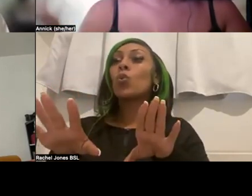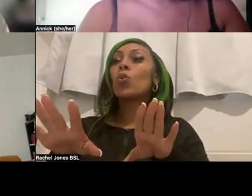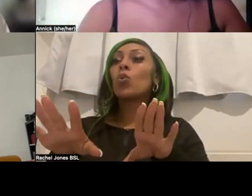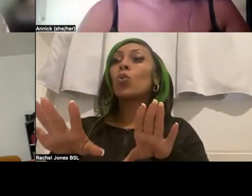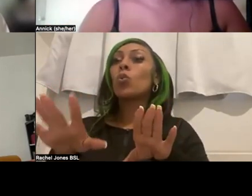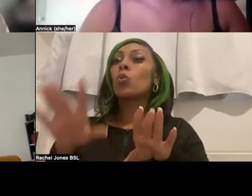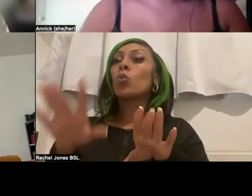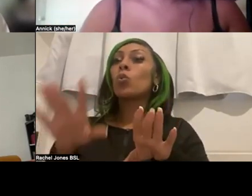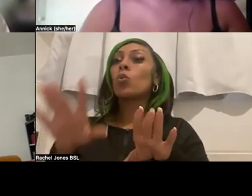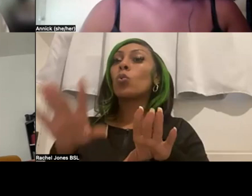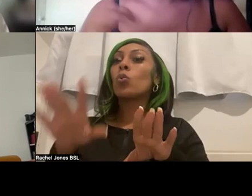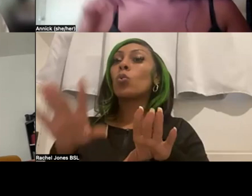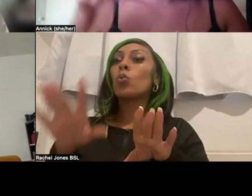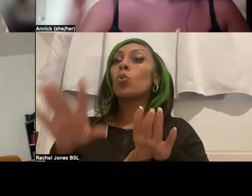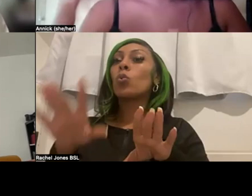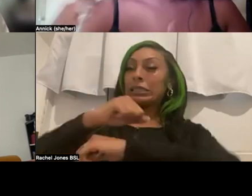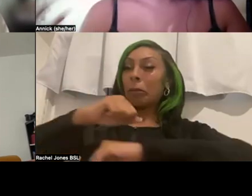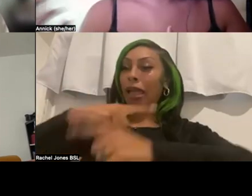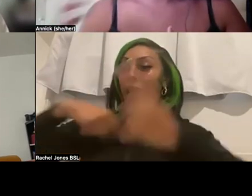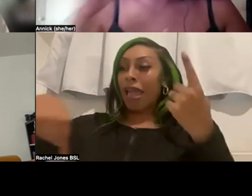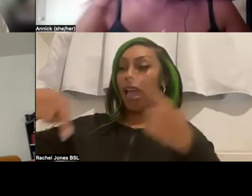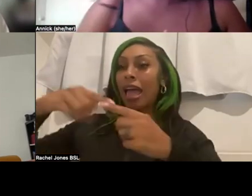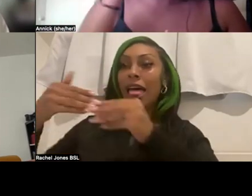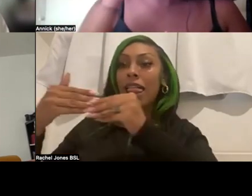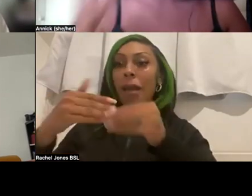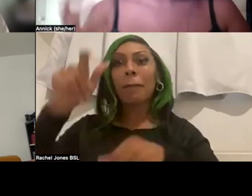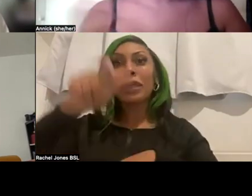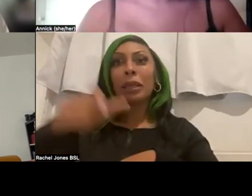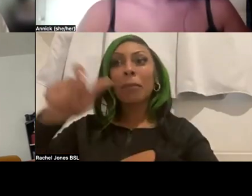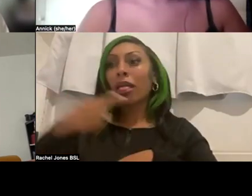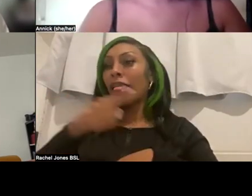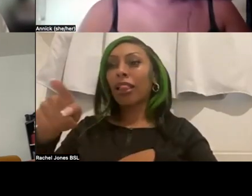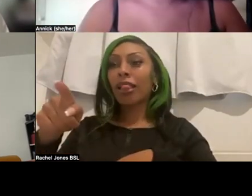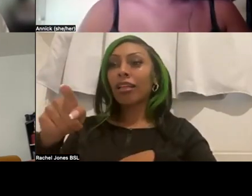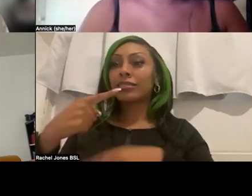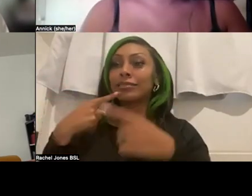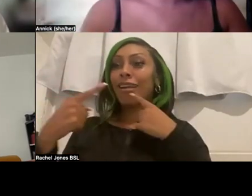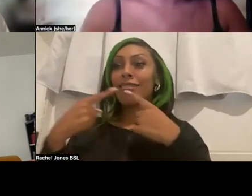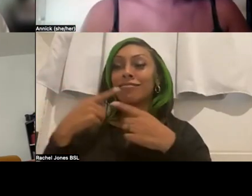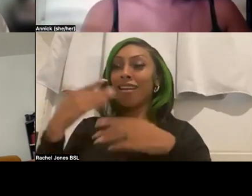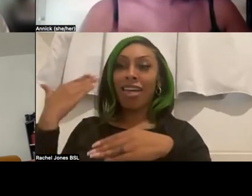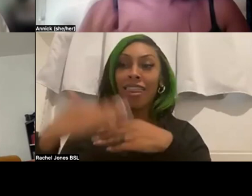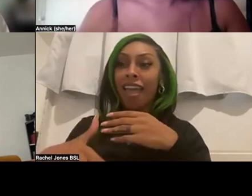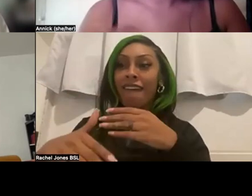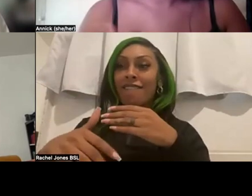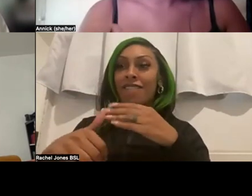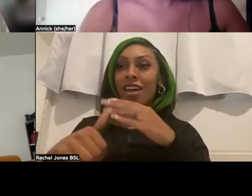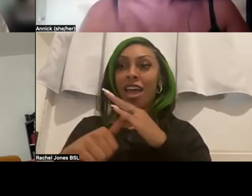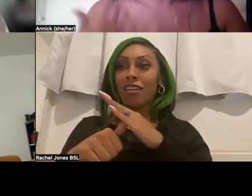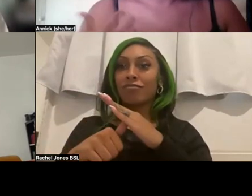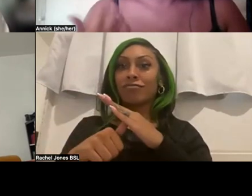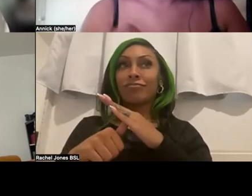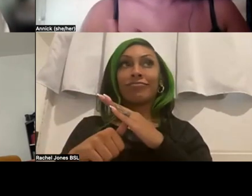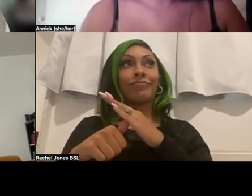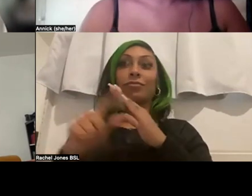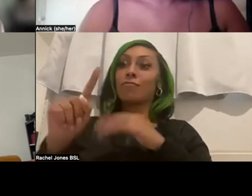notice that it's spaces that are led by people for whom data has never been predatory or harmful in their